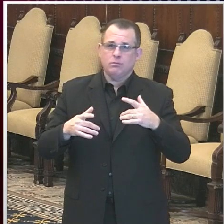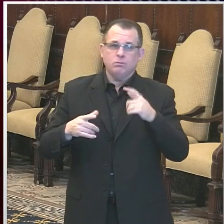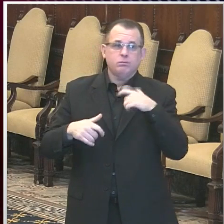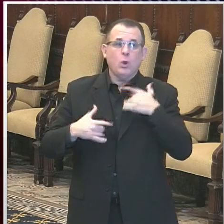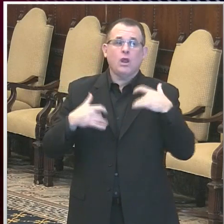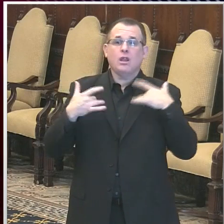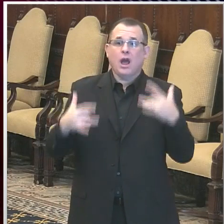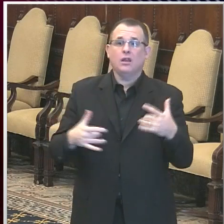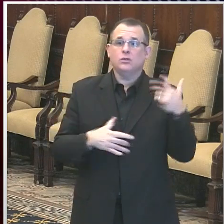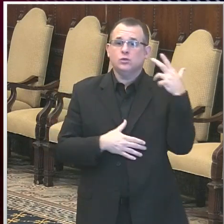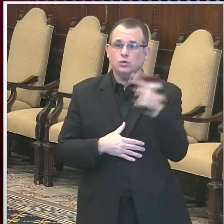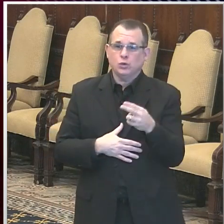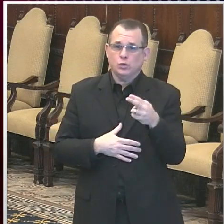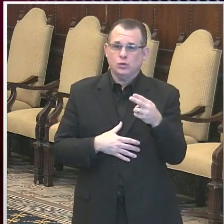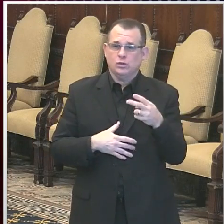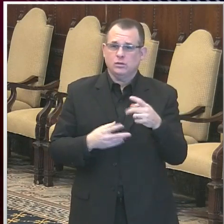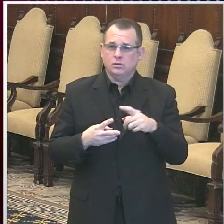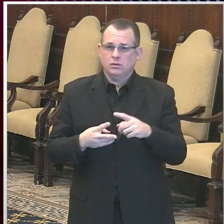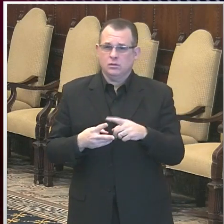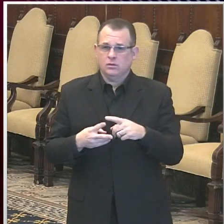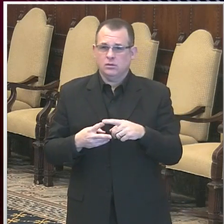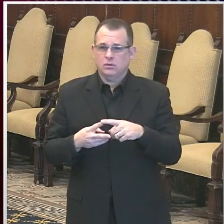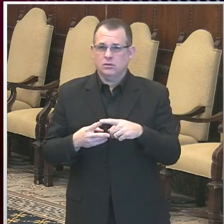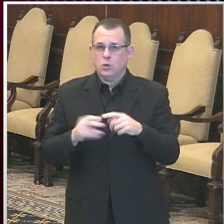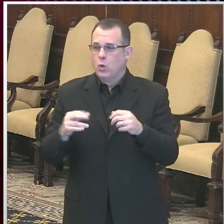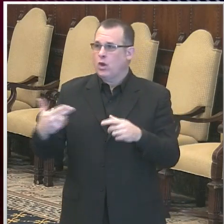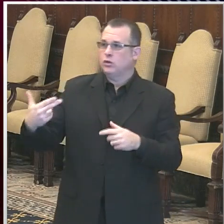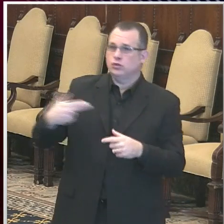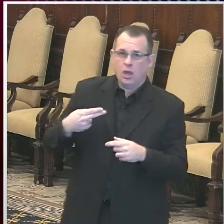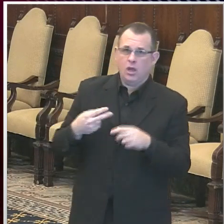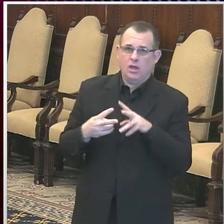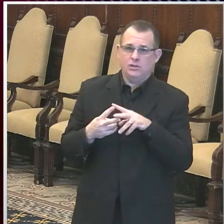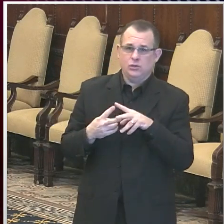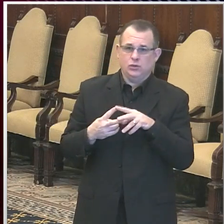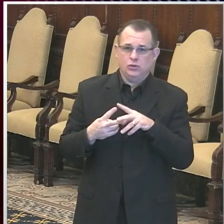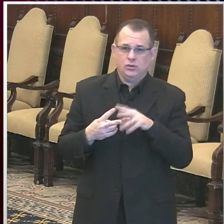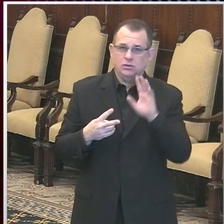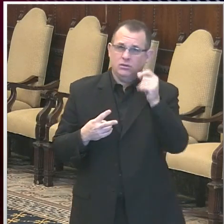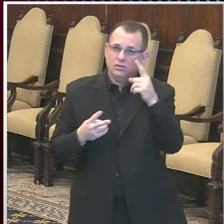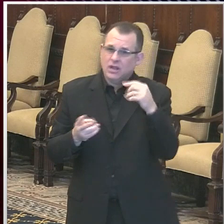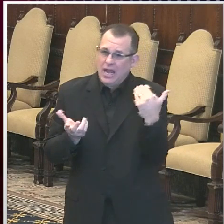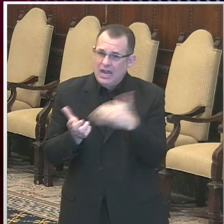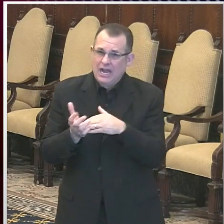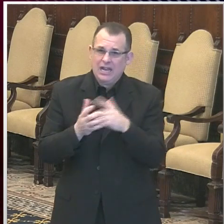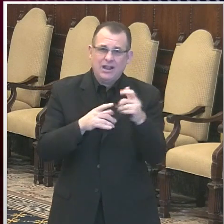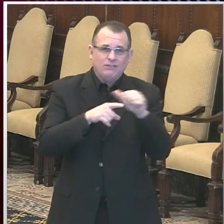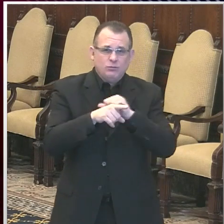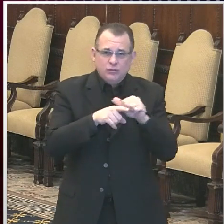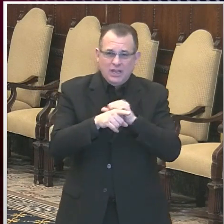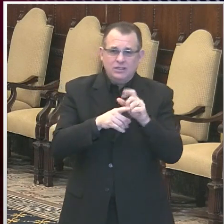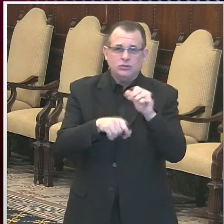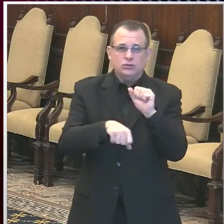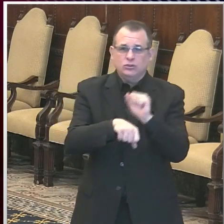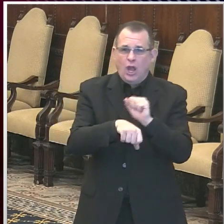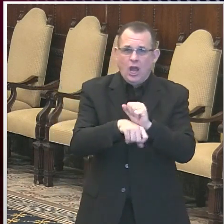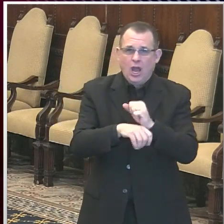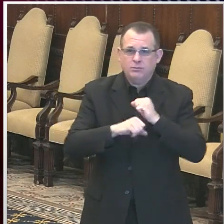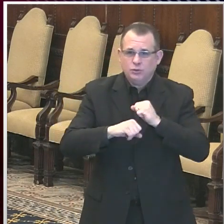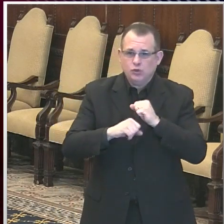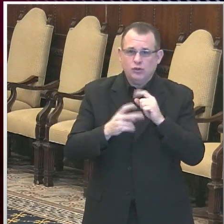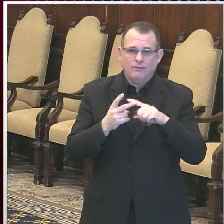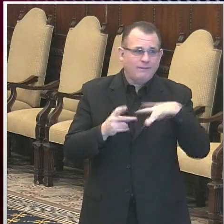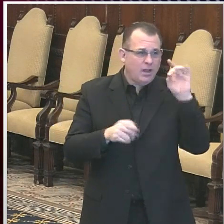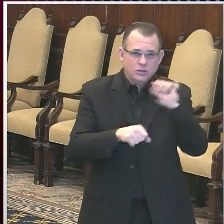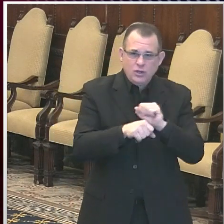It is that kind of intervention, plus the offering of resources and services, job training and jobs. And sad to say that a lot of that is not